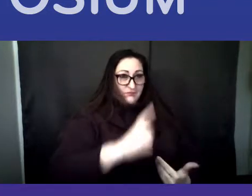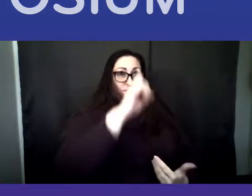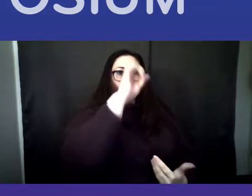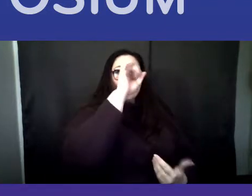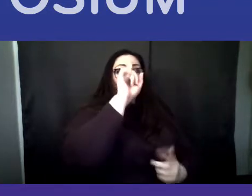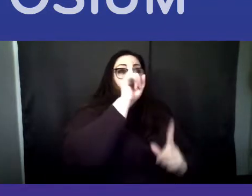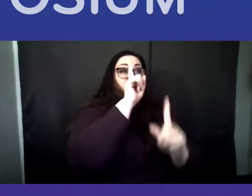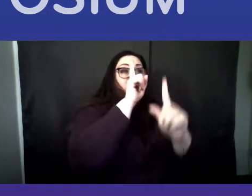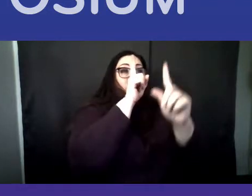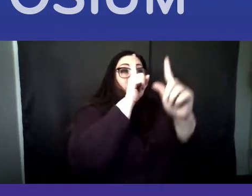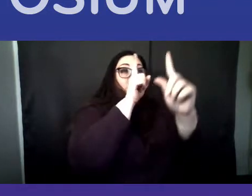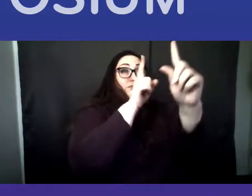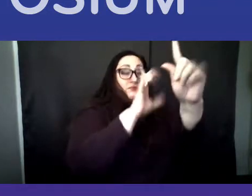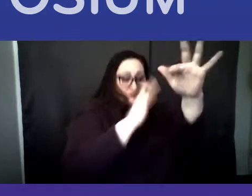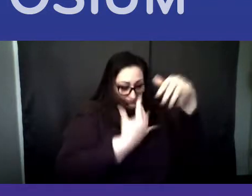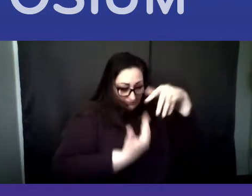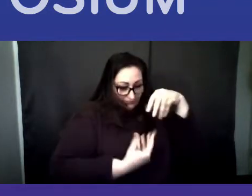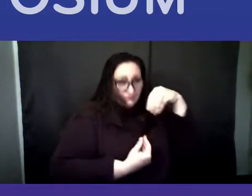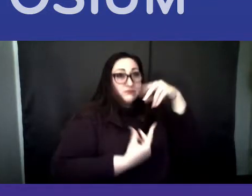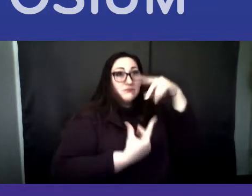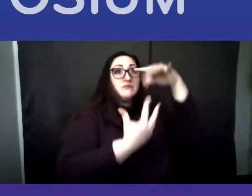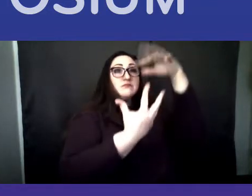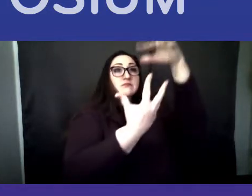and feel your body in this place.